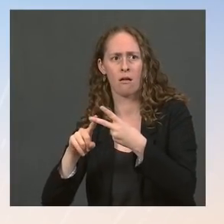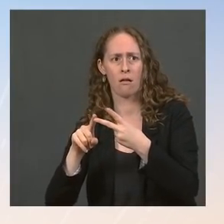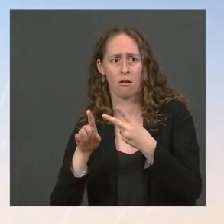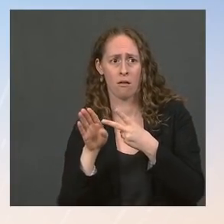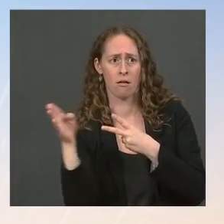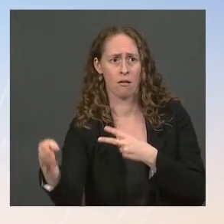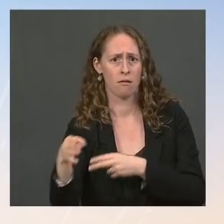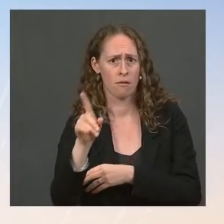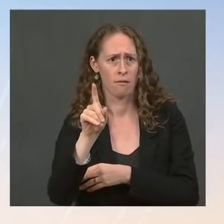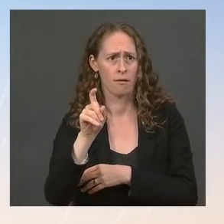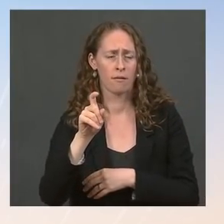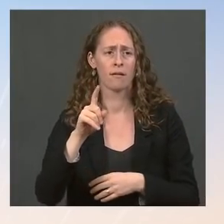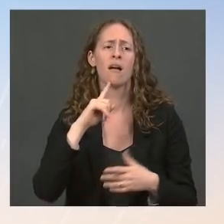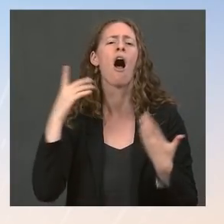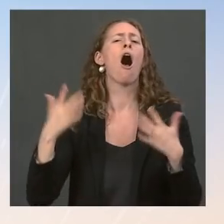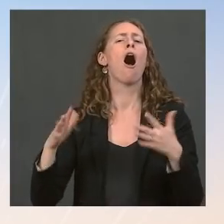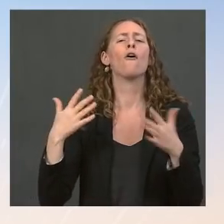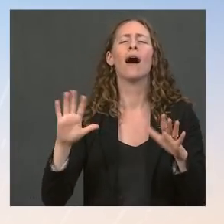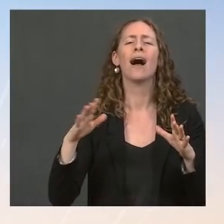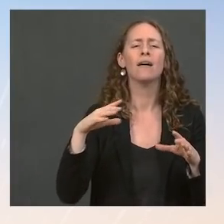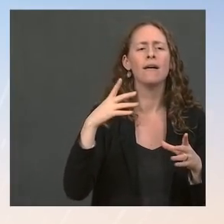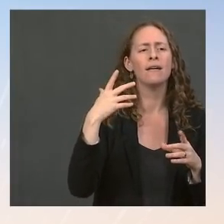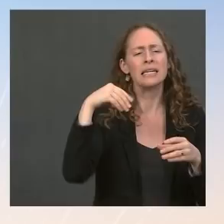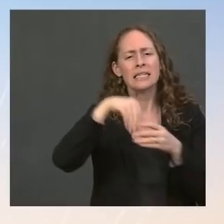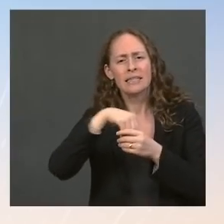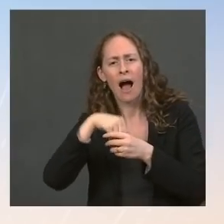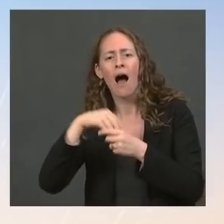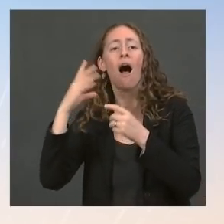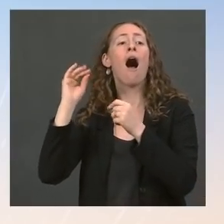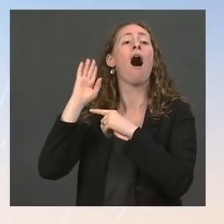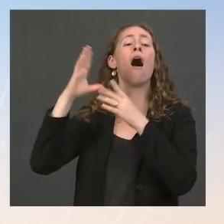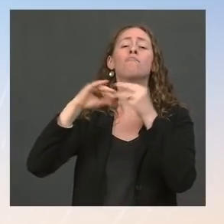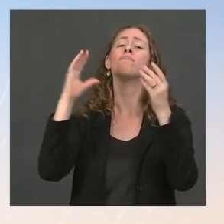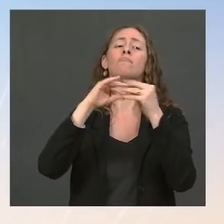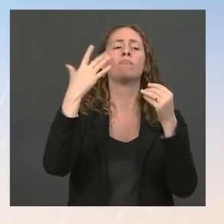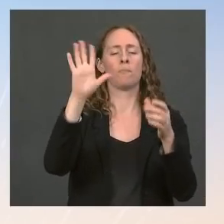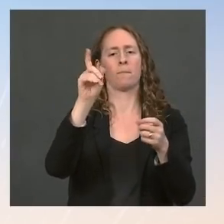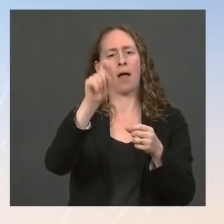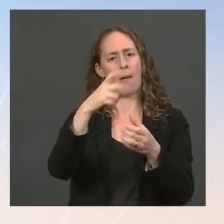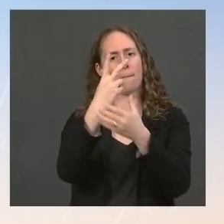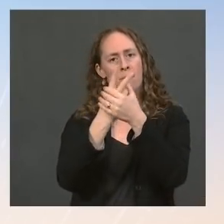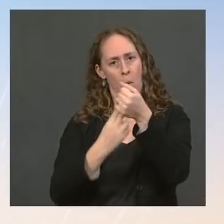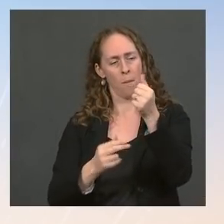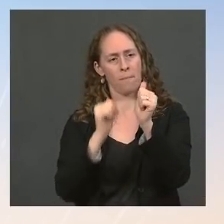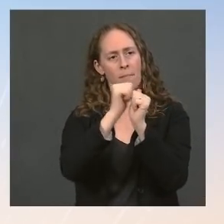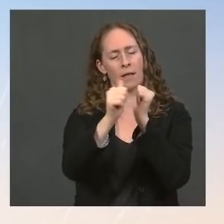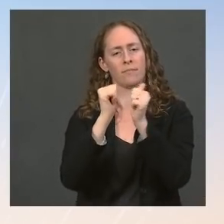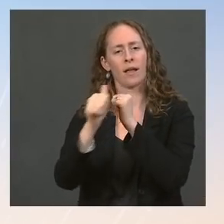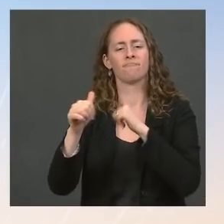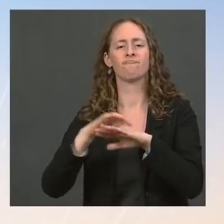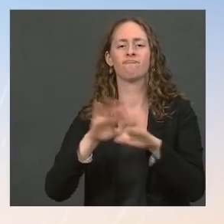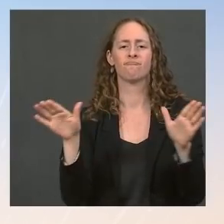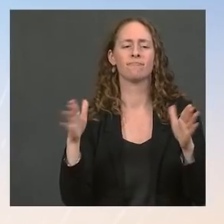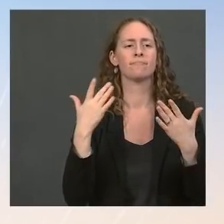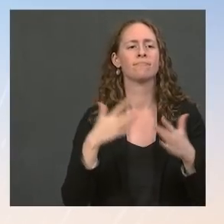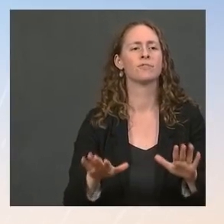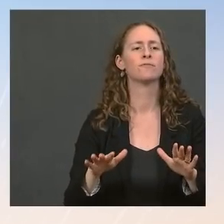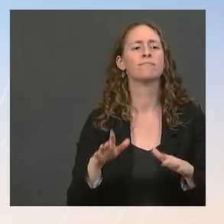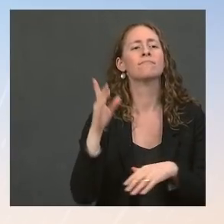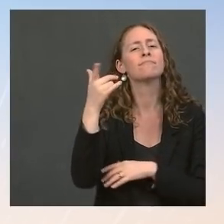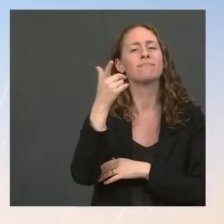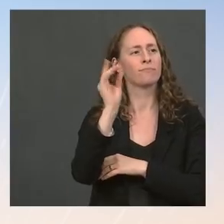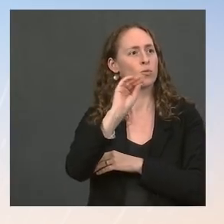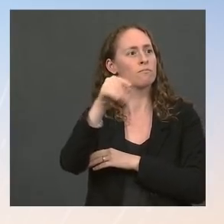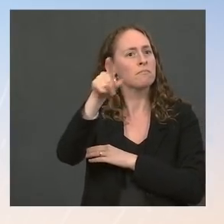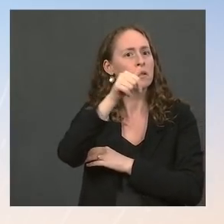he said publicly. He wants to get both of these pieces of legislation passed. He also understands, and it's not a secret, how anyone, whether